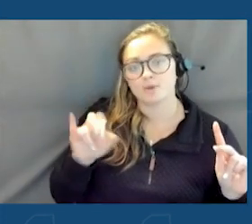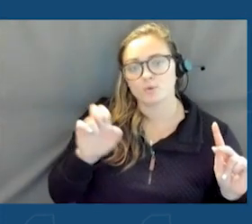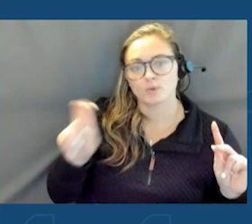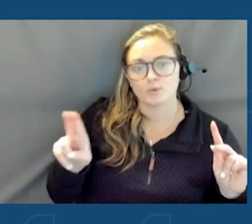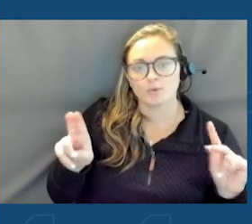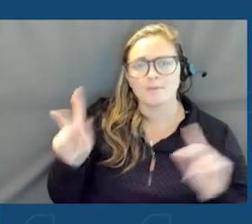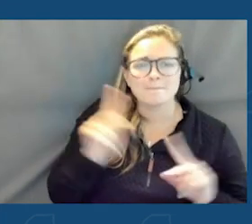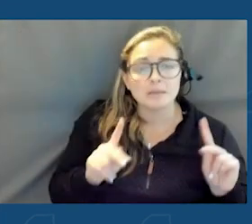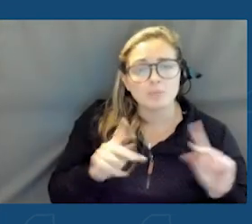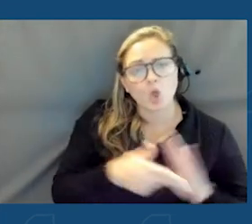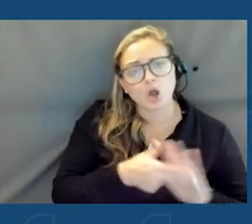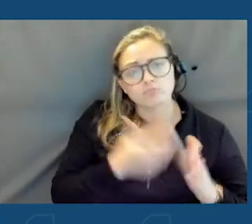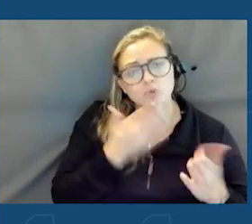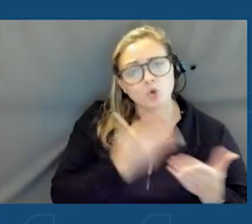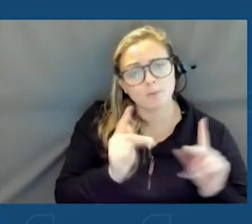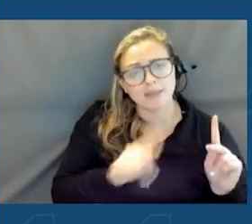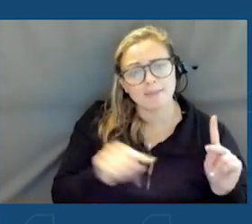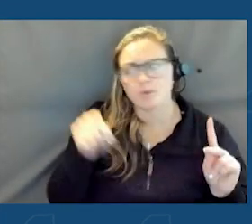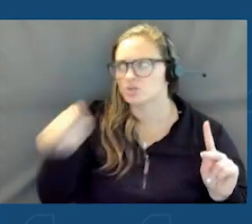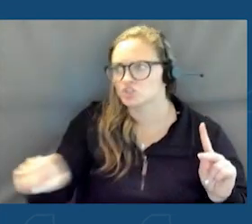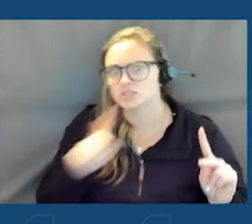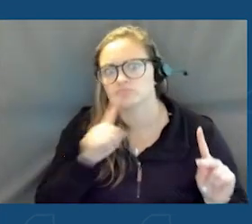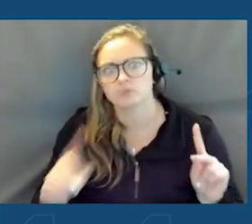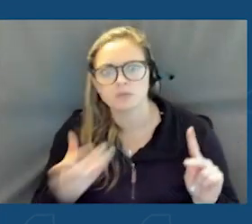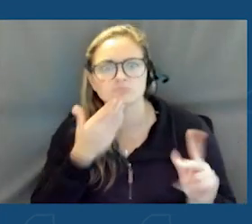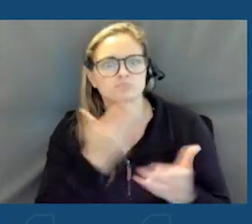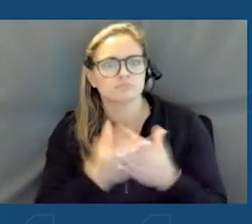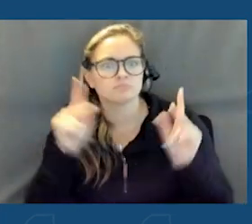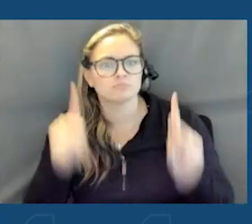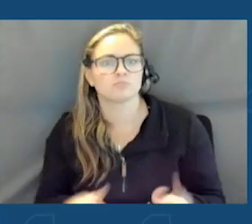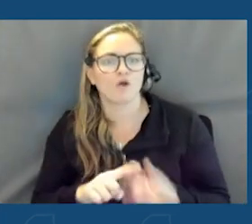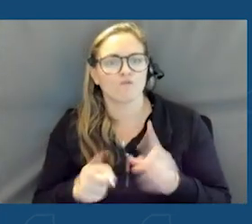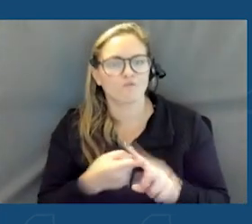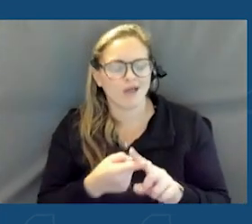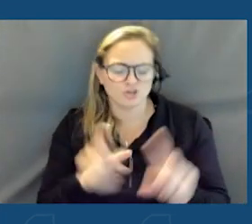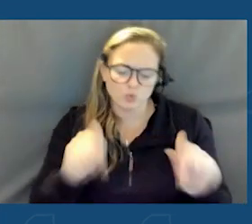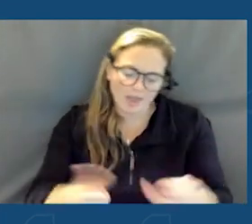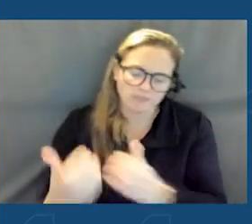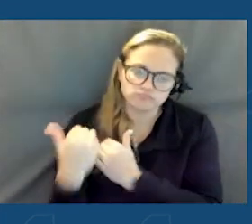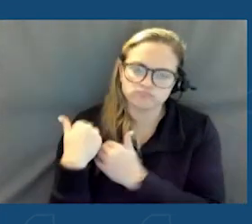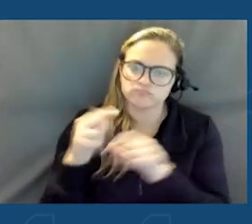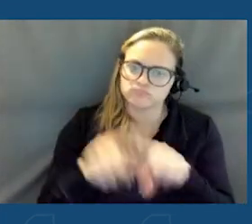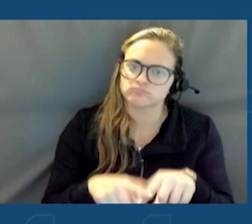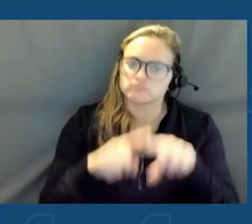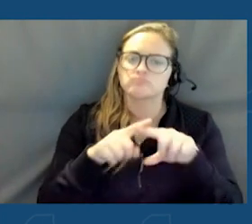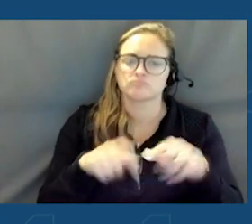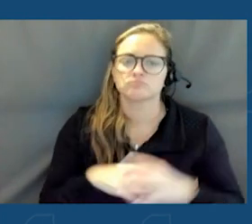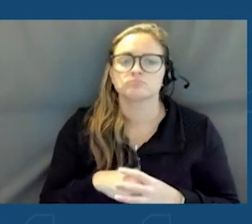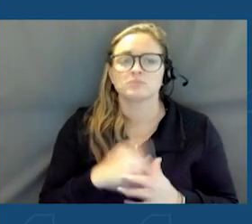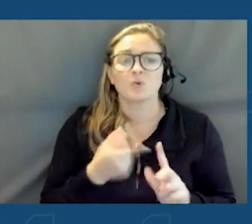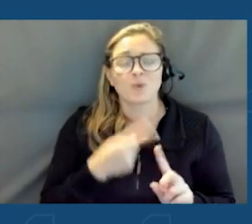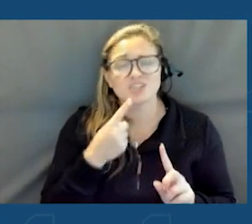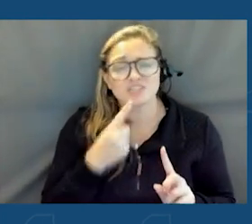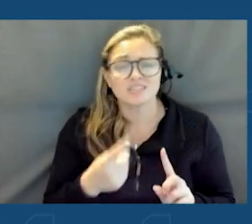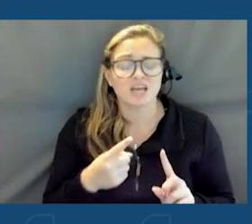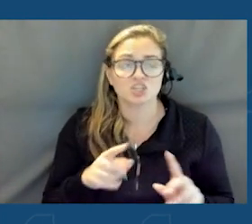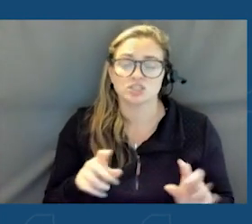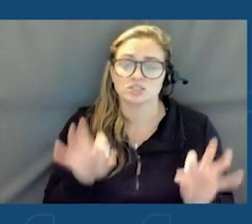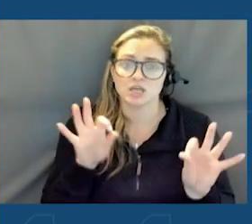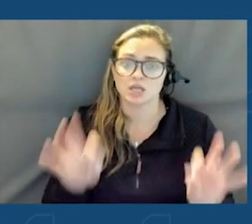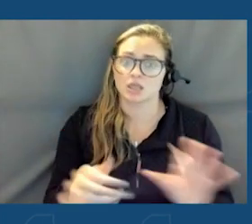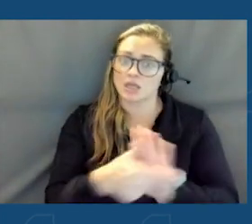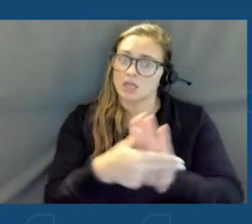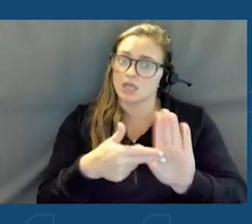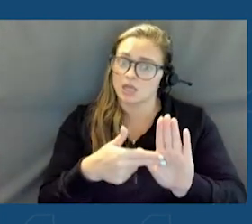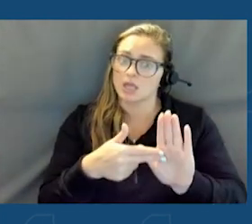good people, but she's the real deal. She's a friend you can count on." And said that when you say she's the epitome, when you say she's a legend,